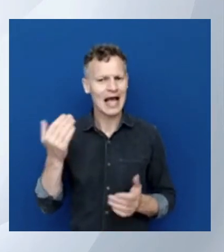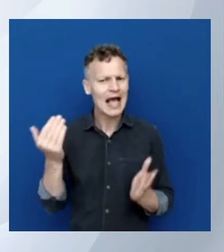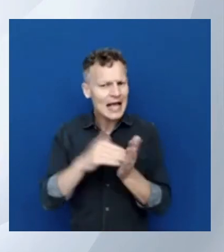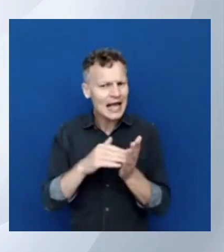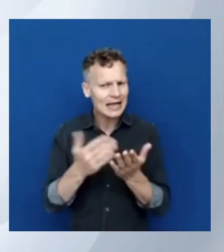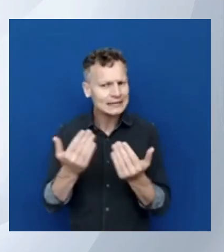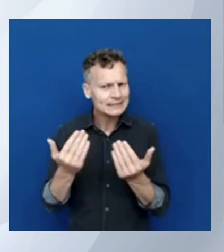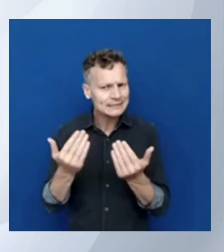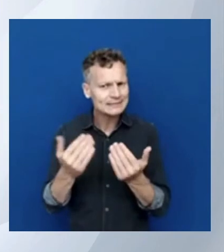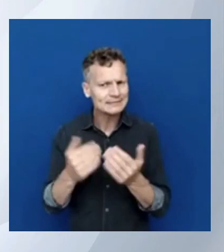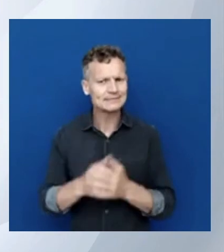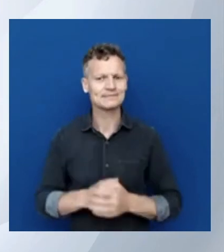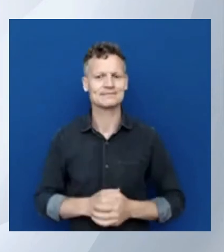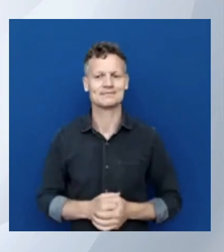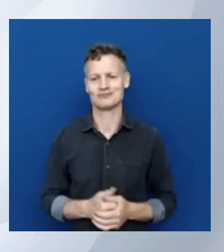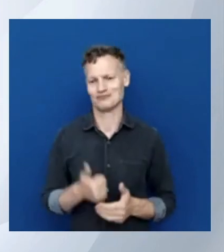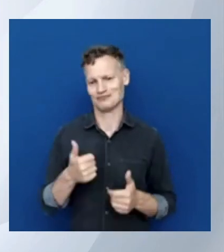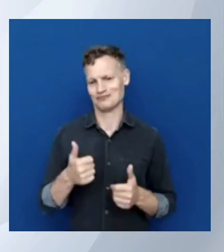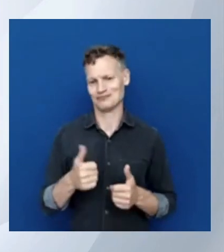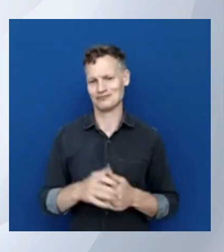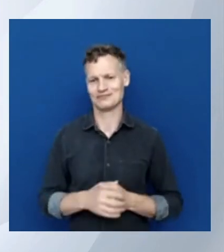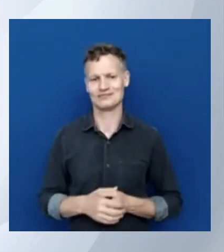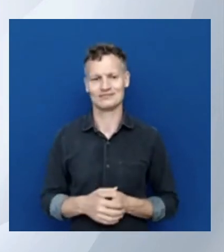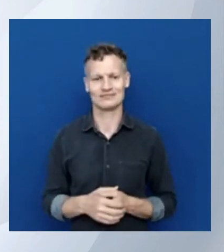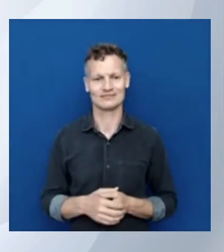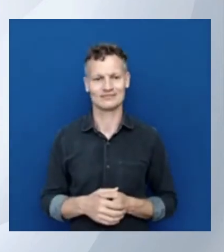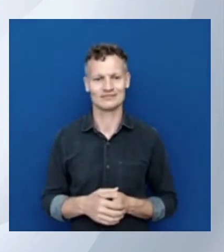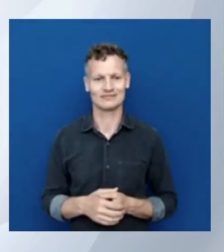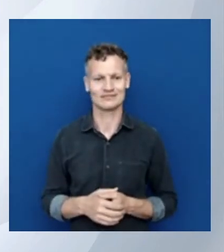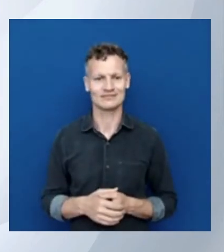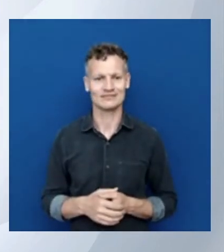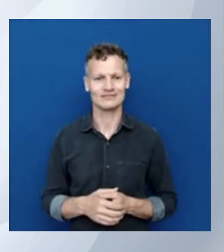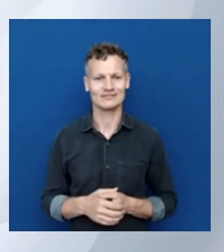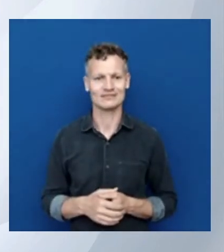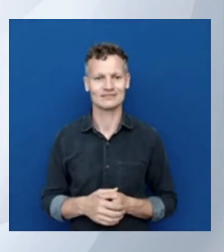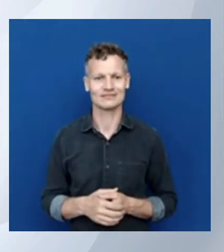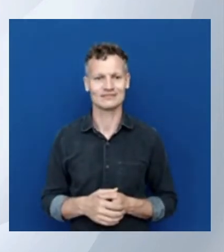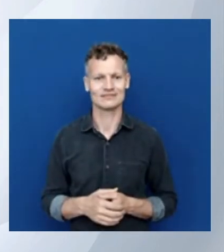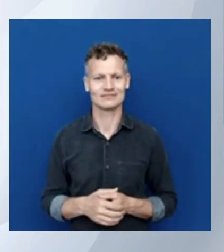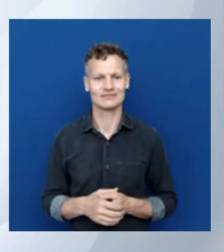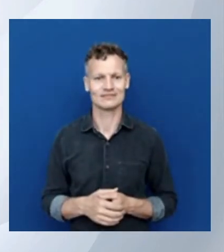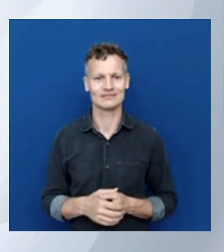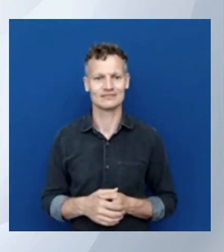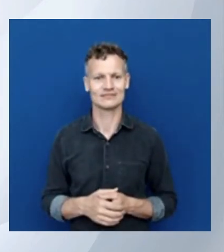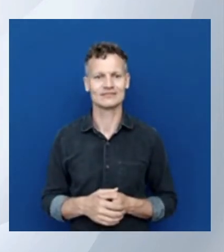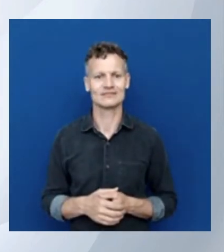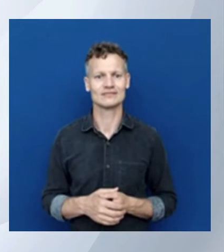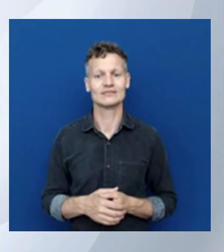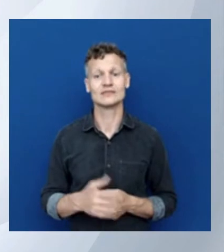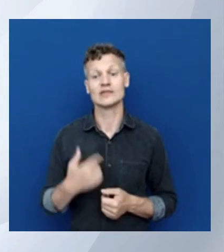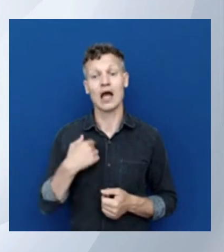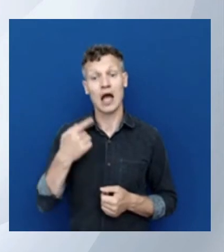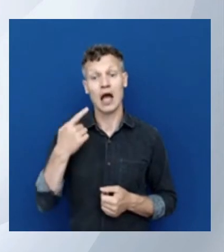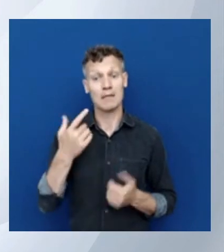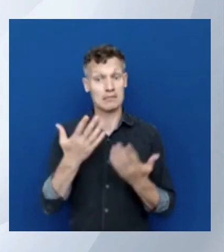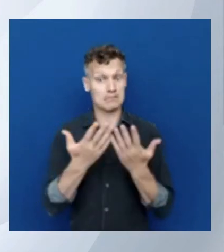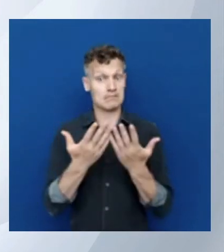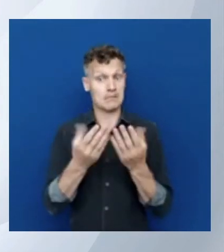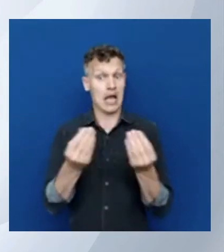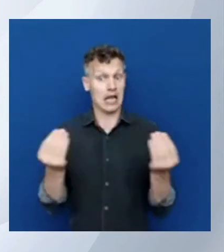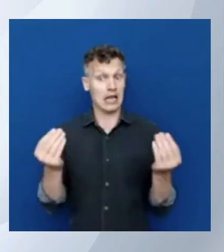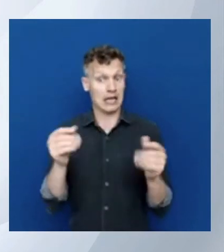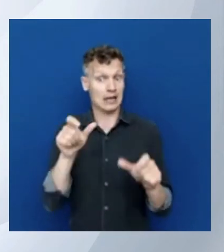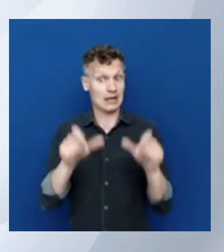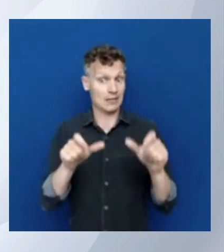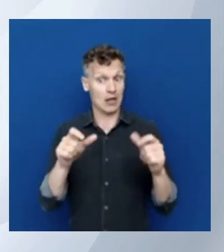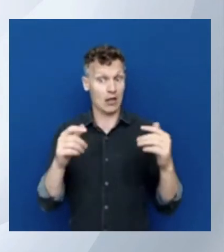Hello. Now it's on. Testing 1, 2, 3. So there are a lot of people watching from all over the world, from